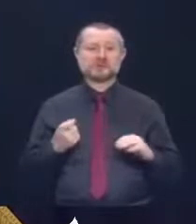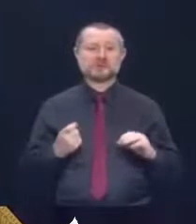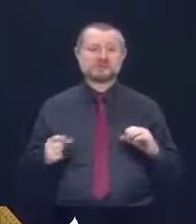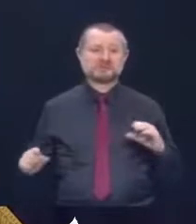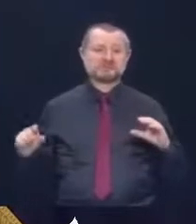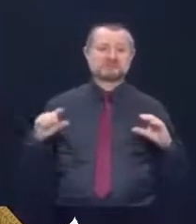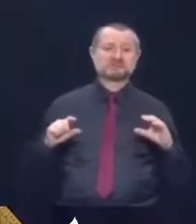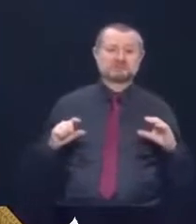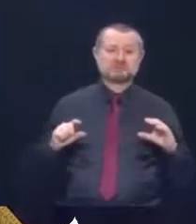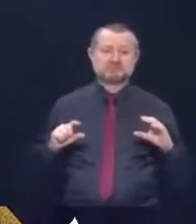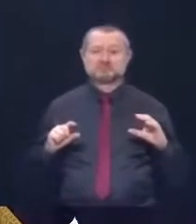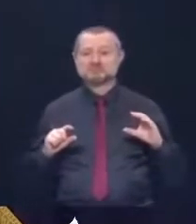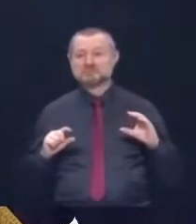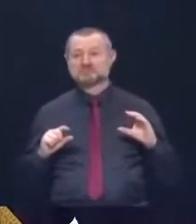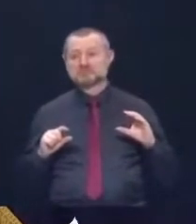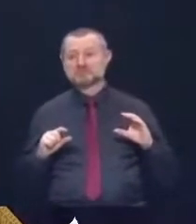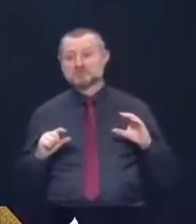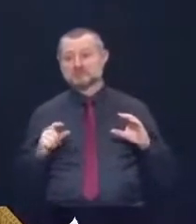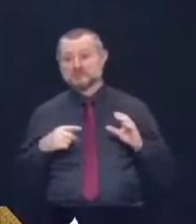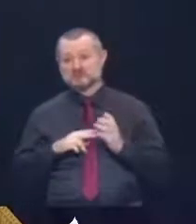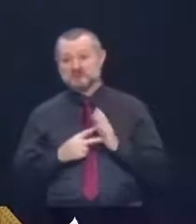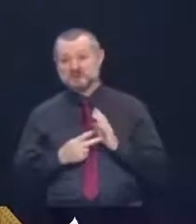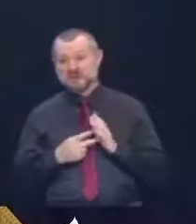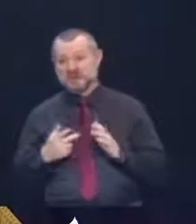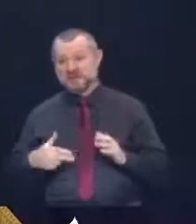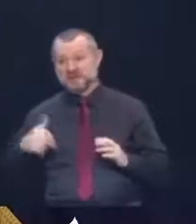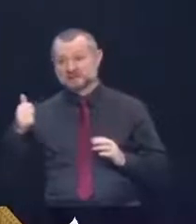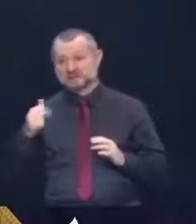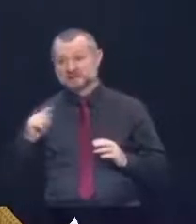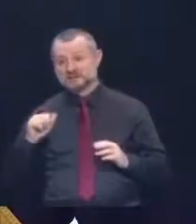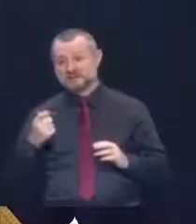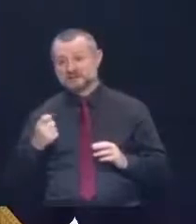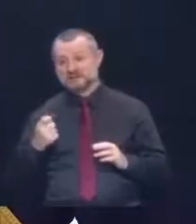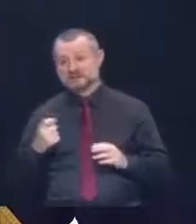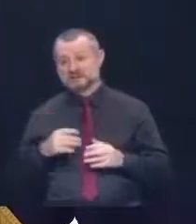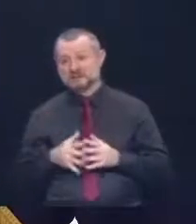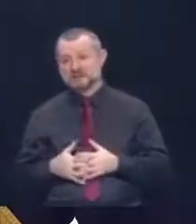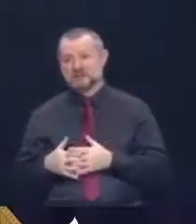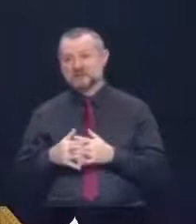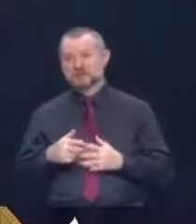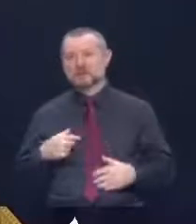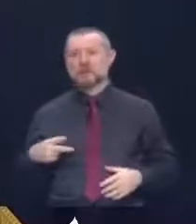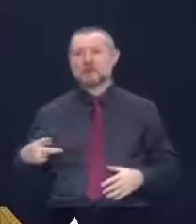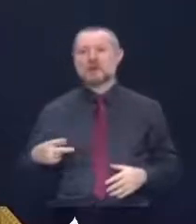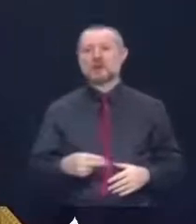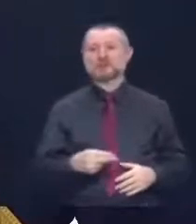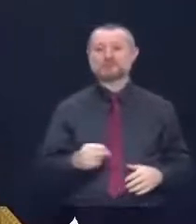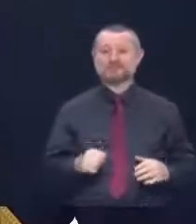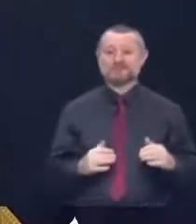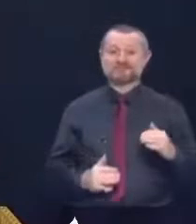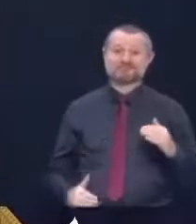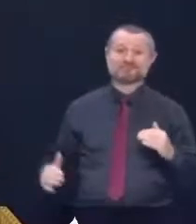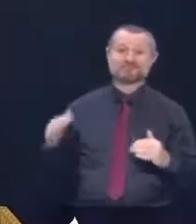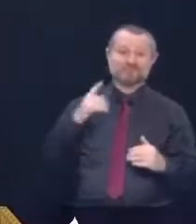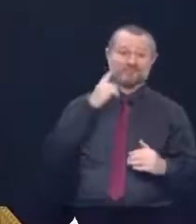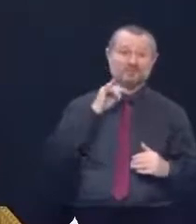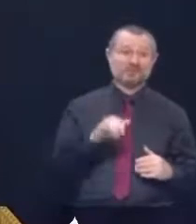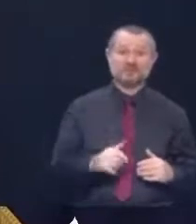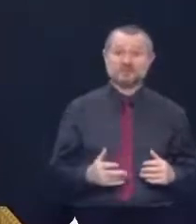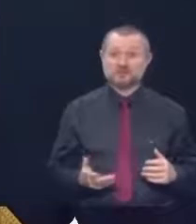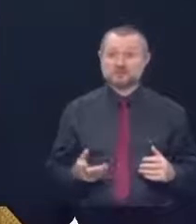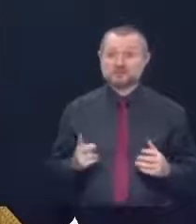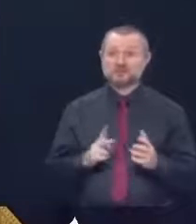Highest income tax in America. We're second highest now. We'd go higher than California. 2 billion